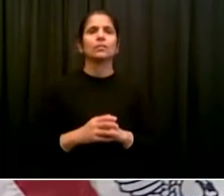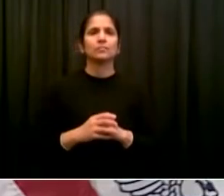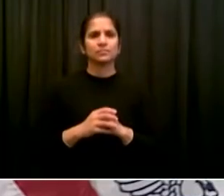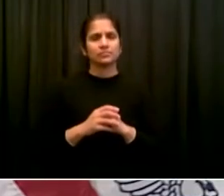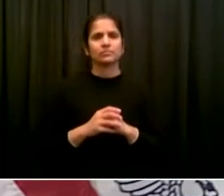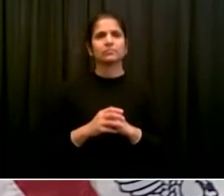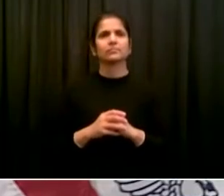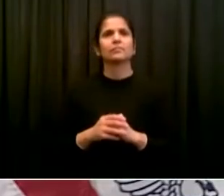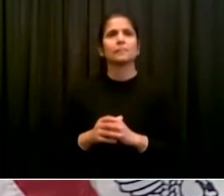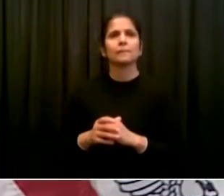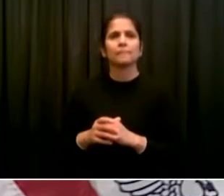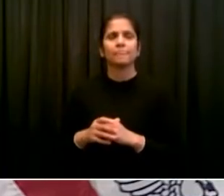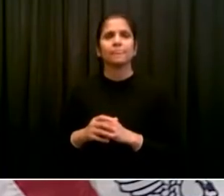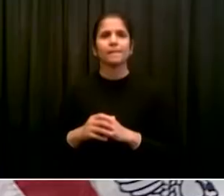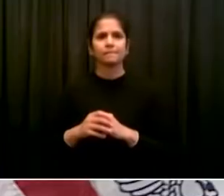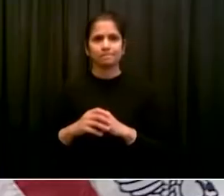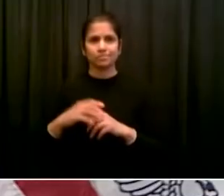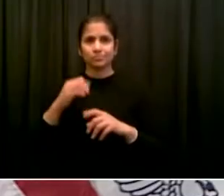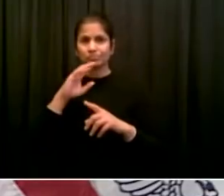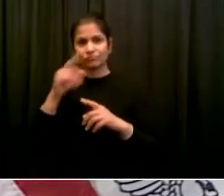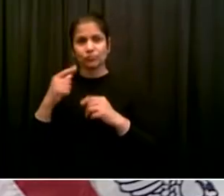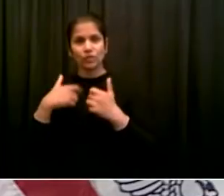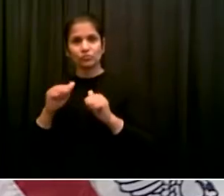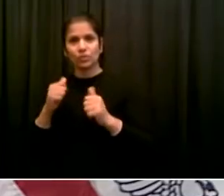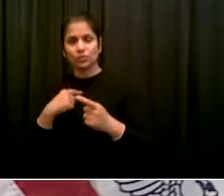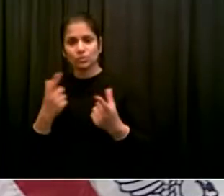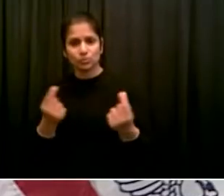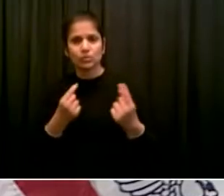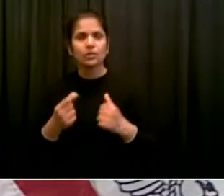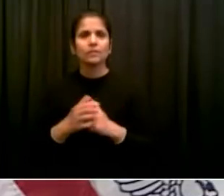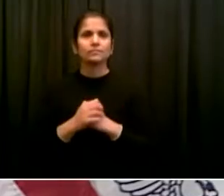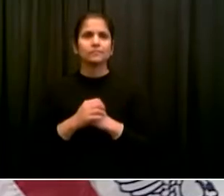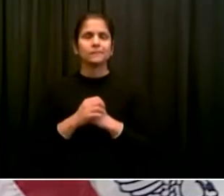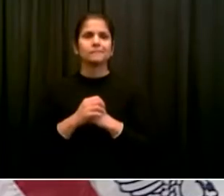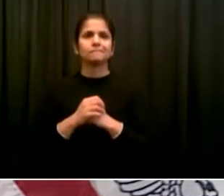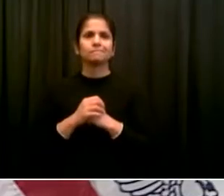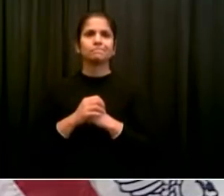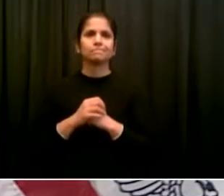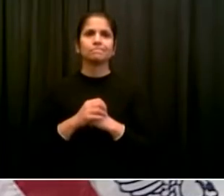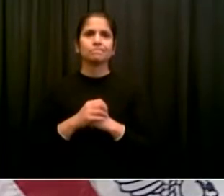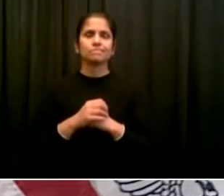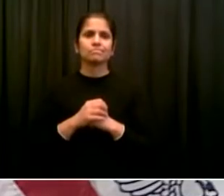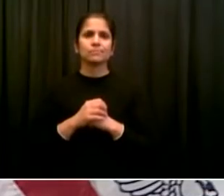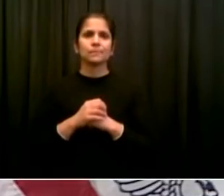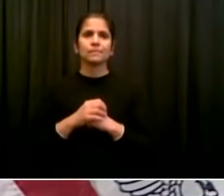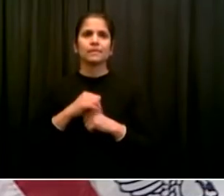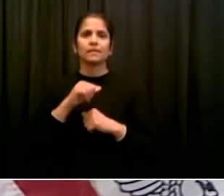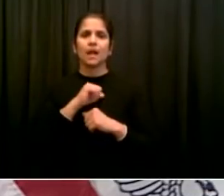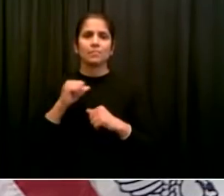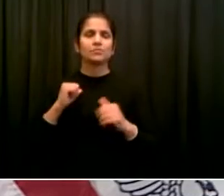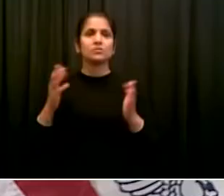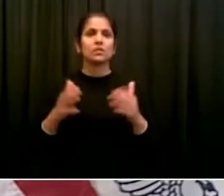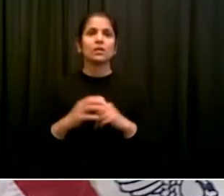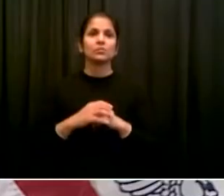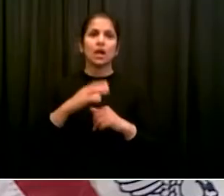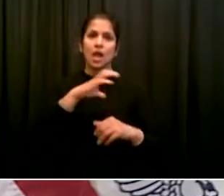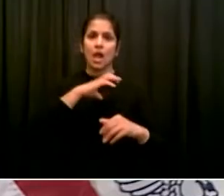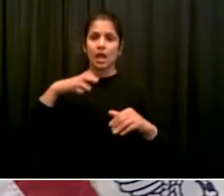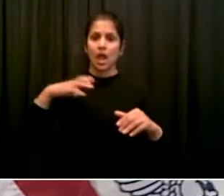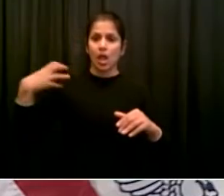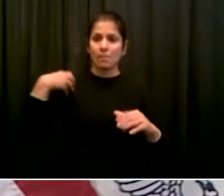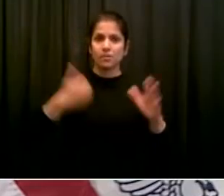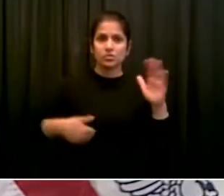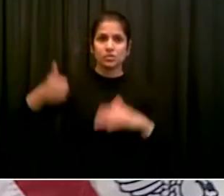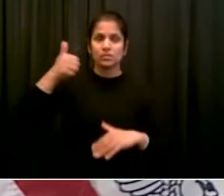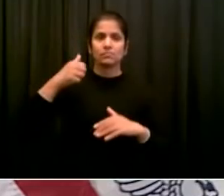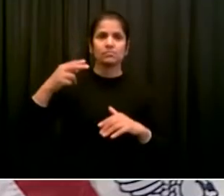both from what I've tried to do with our administration here at City Hall, also what Commissioner Shea and his predecessors have tried to do, there was a through line